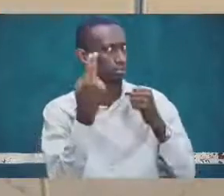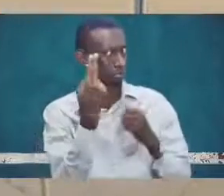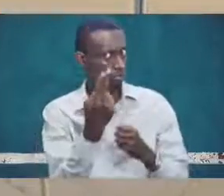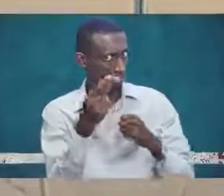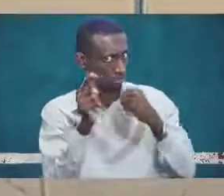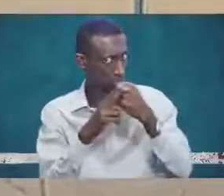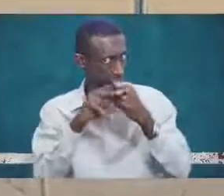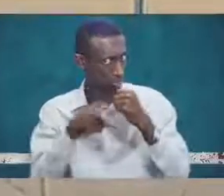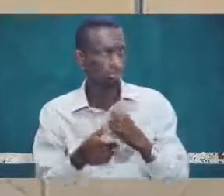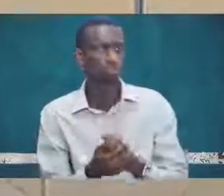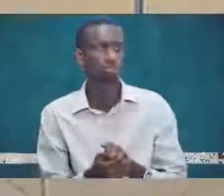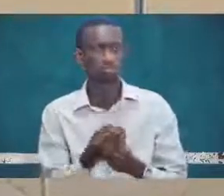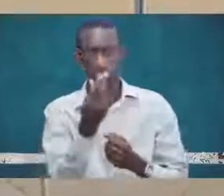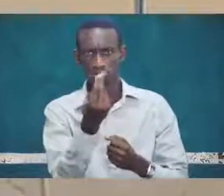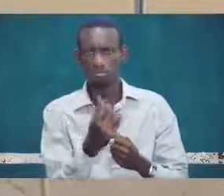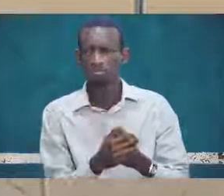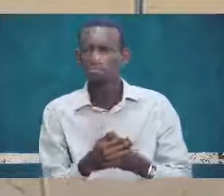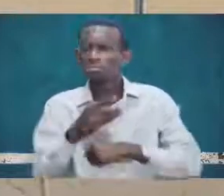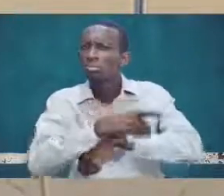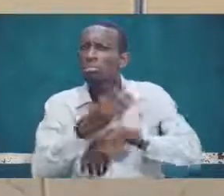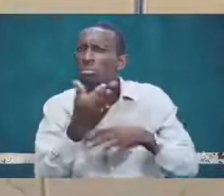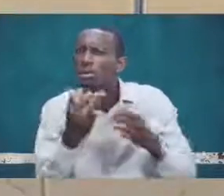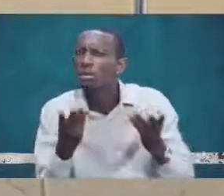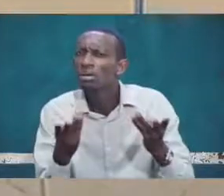Rwandan francs in how many days?